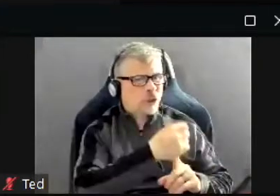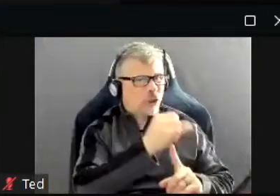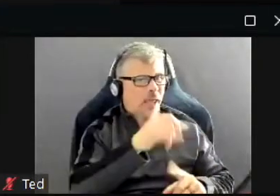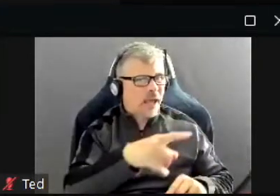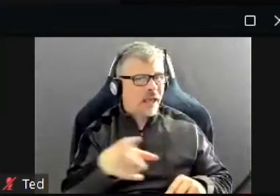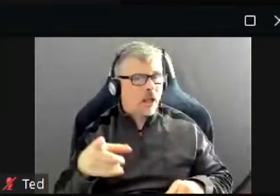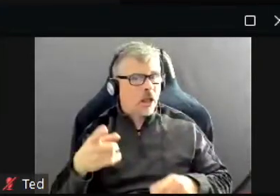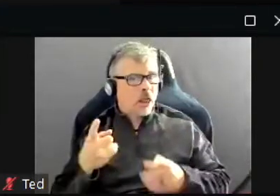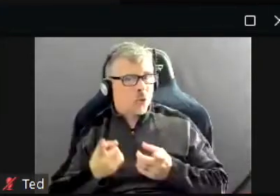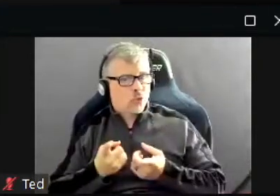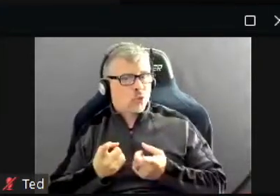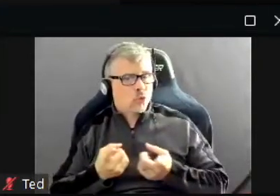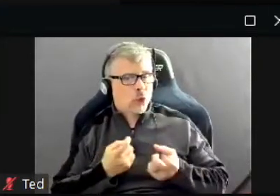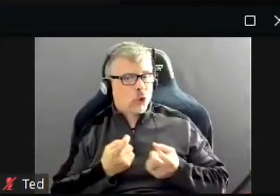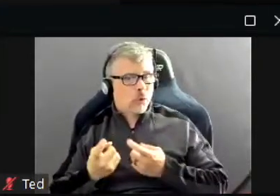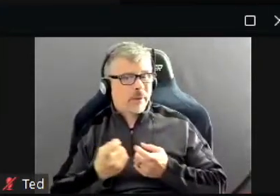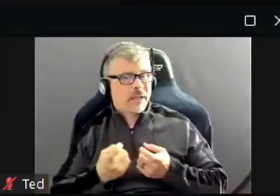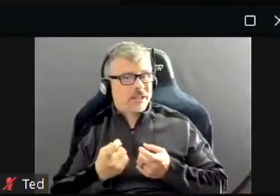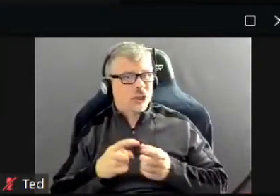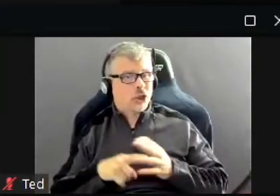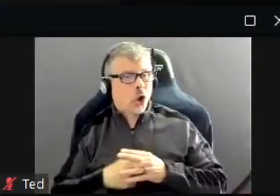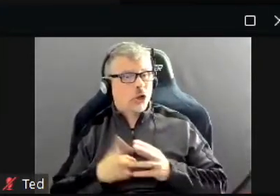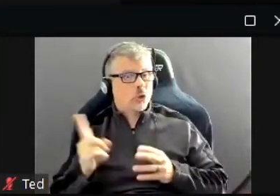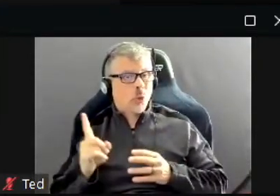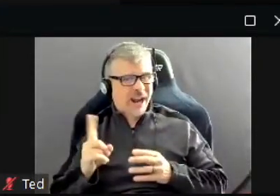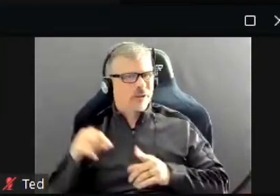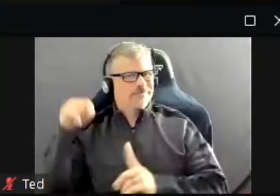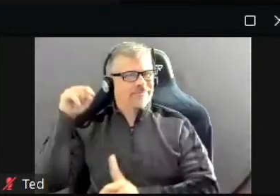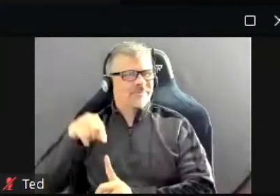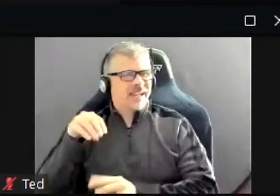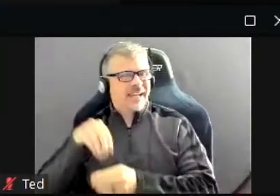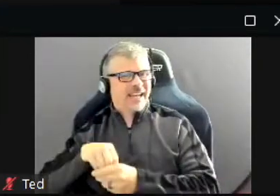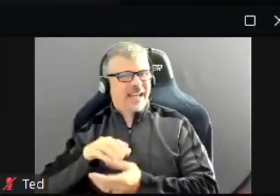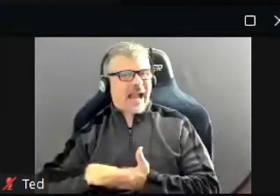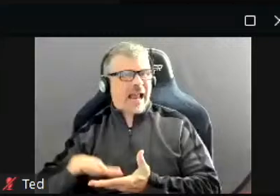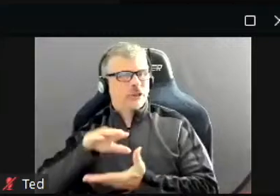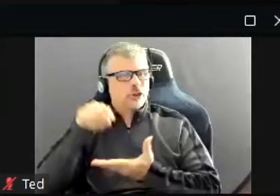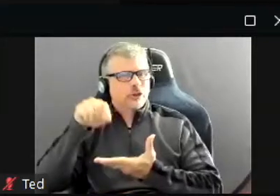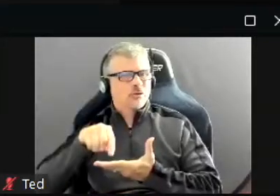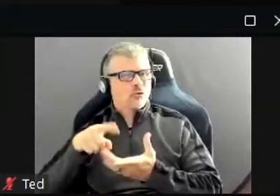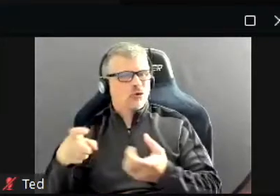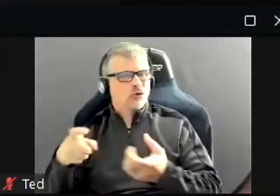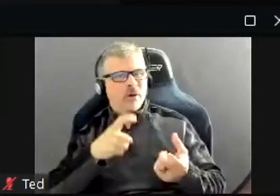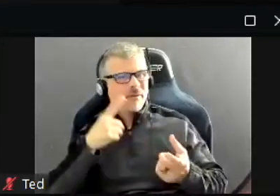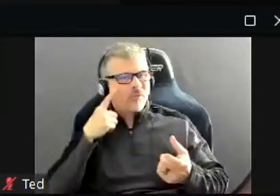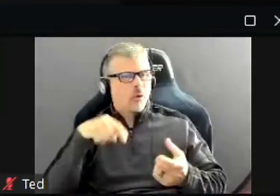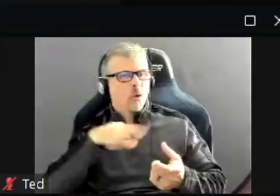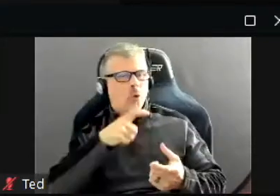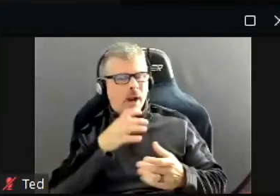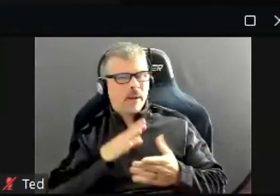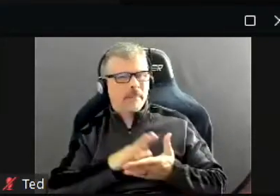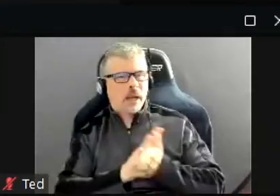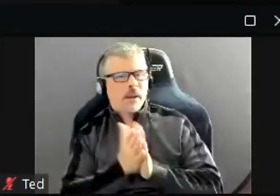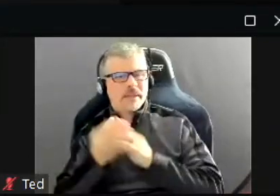recruitment starts with recruiting them to go to college to be teachers. So whose